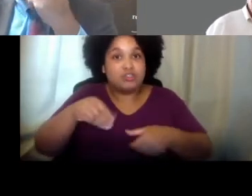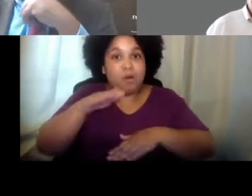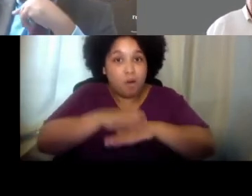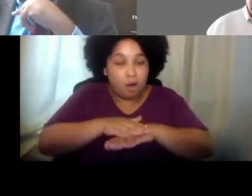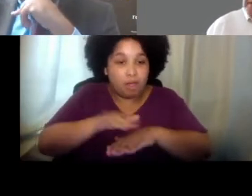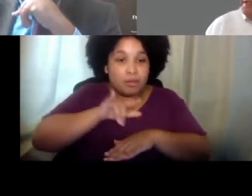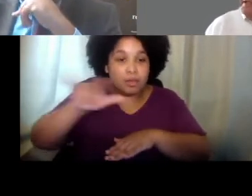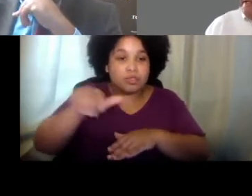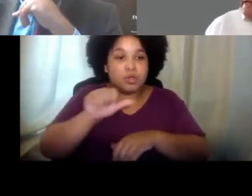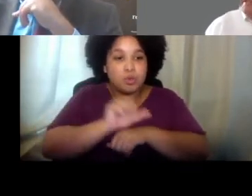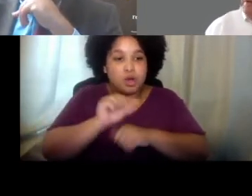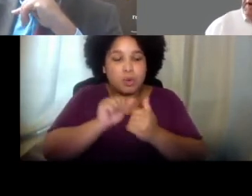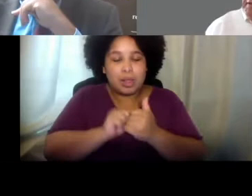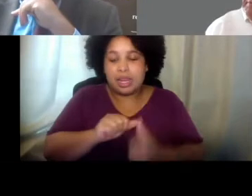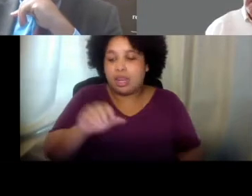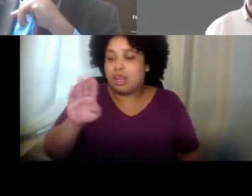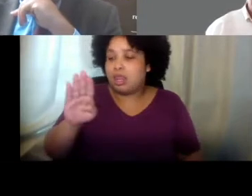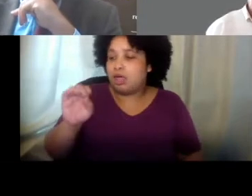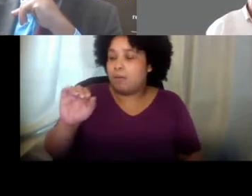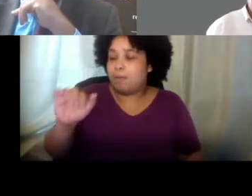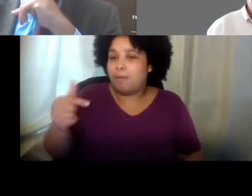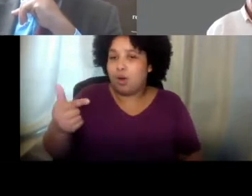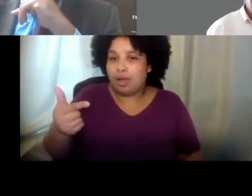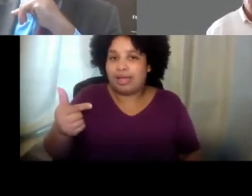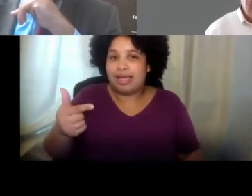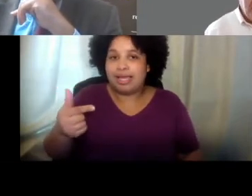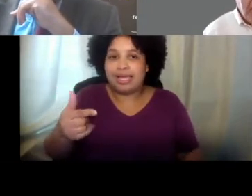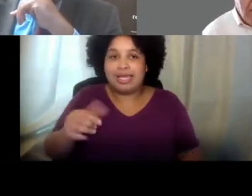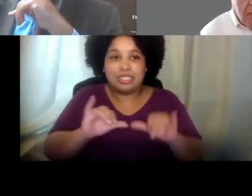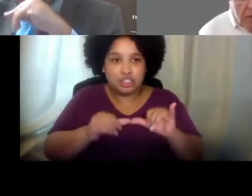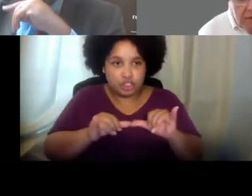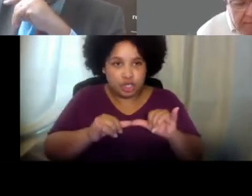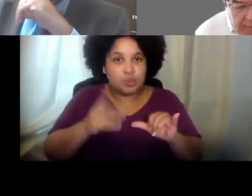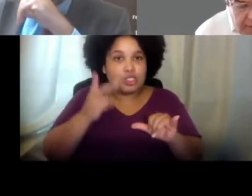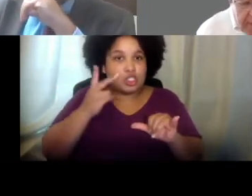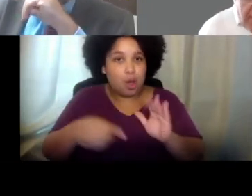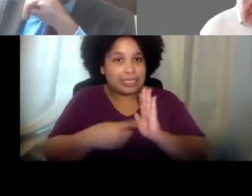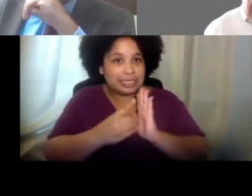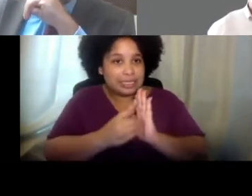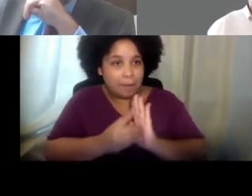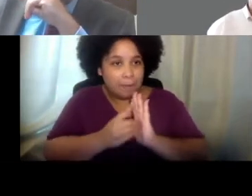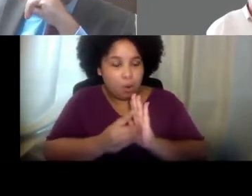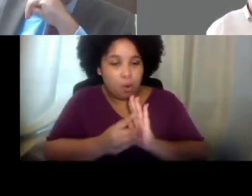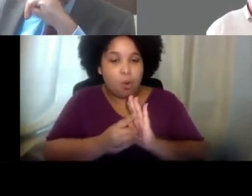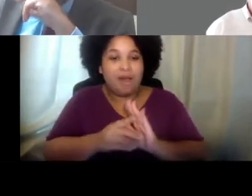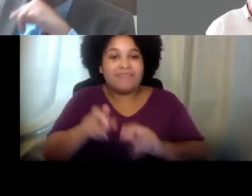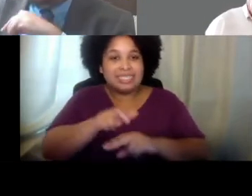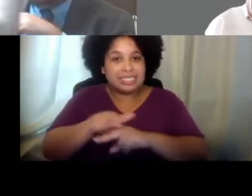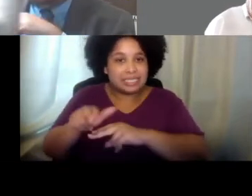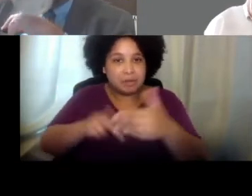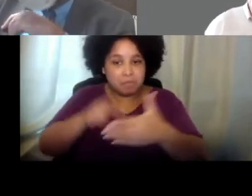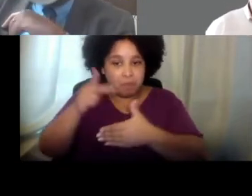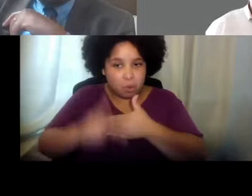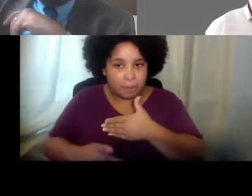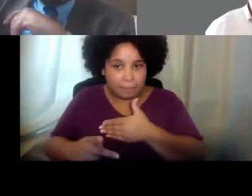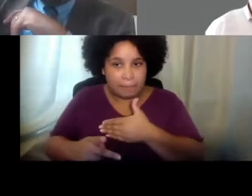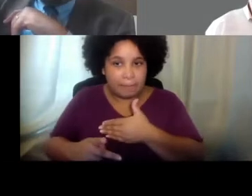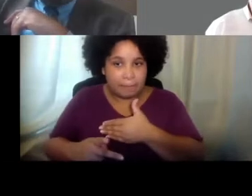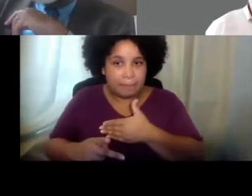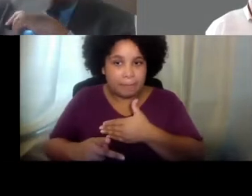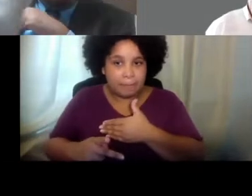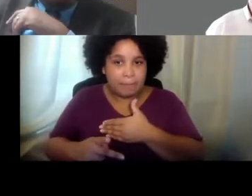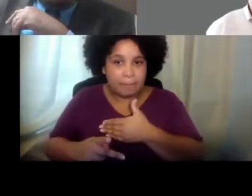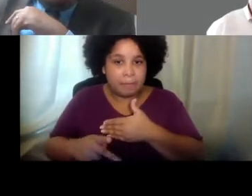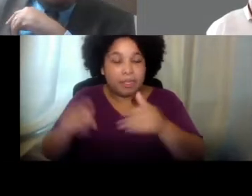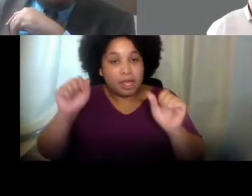Boeing engineers and talked about this, and we did see a demo of a seating program where they